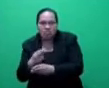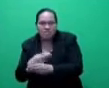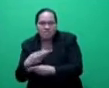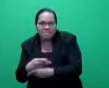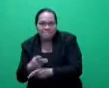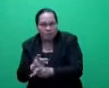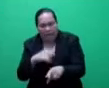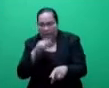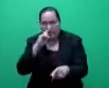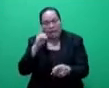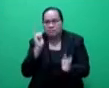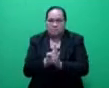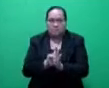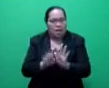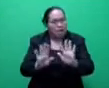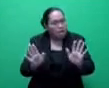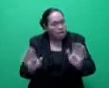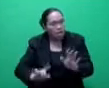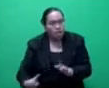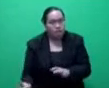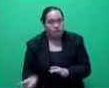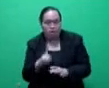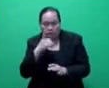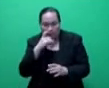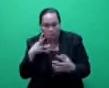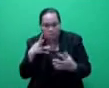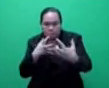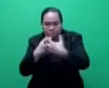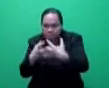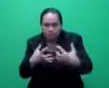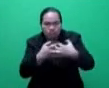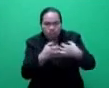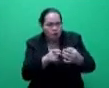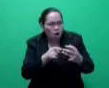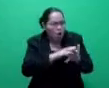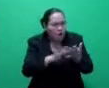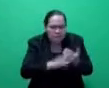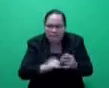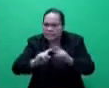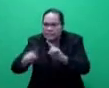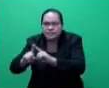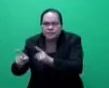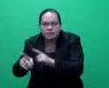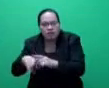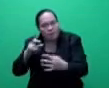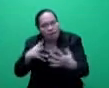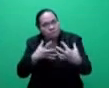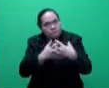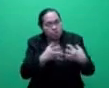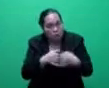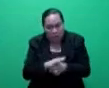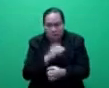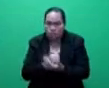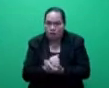they cannot start operations until they comply with all the relevant regulatory requirements, so as to ensure the